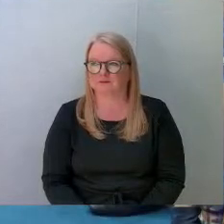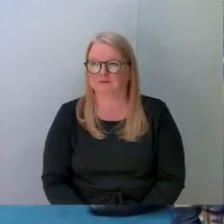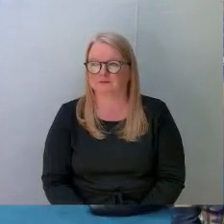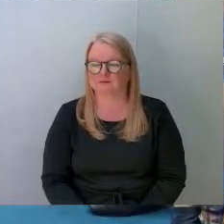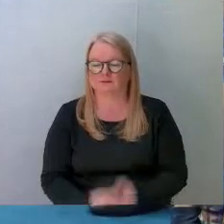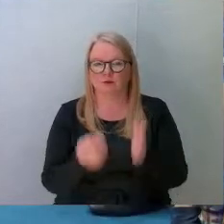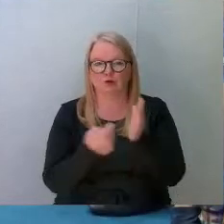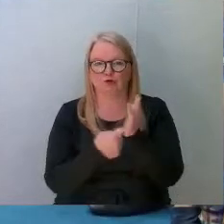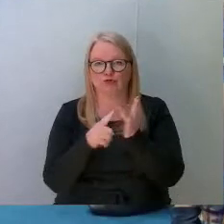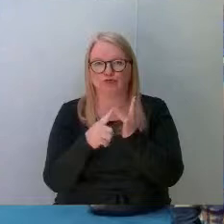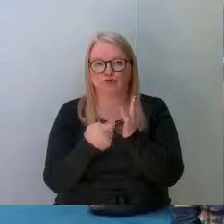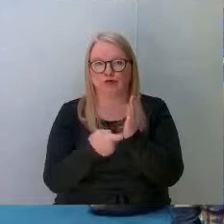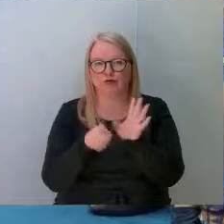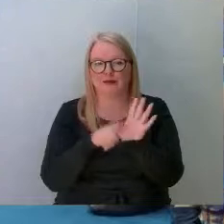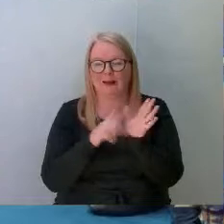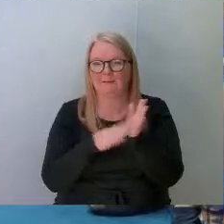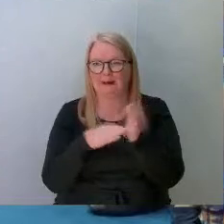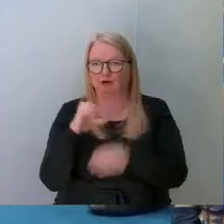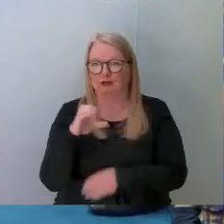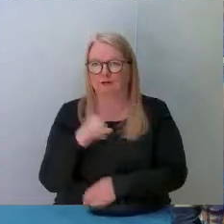Rory McRae.